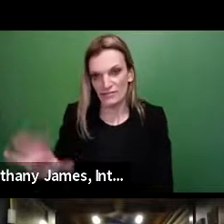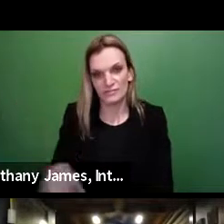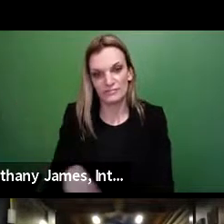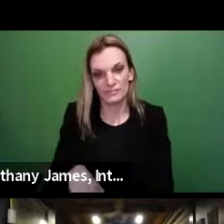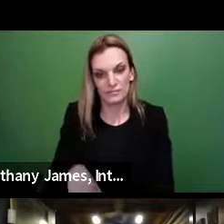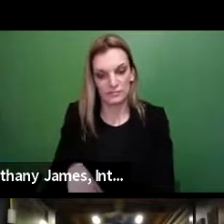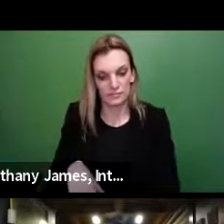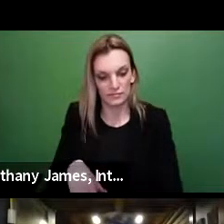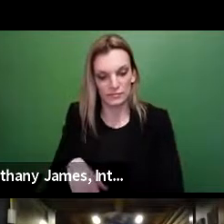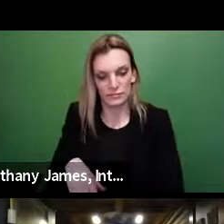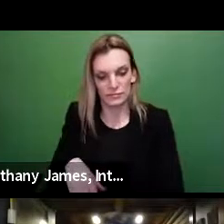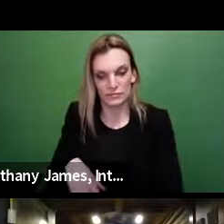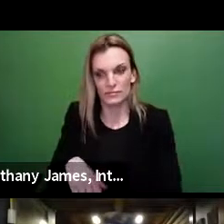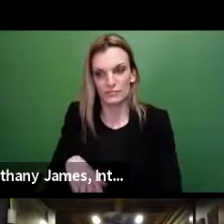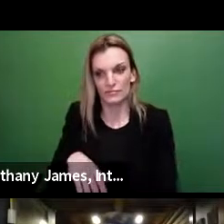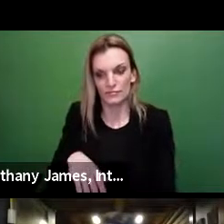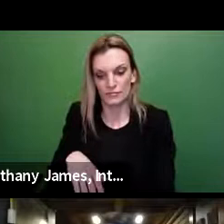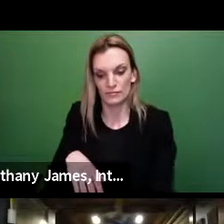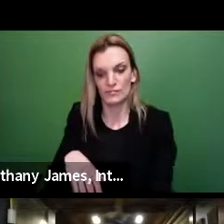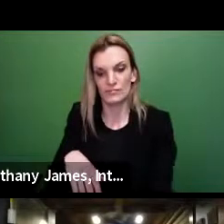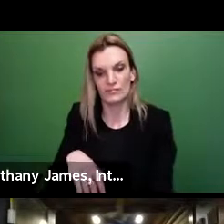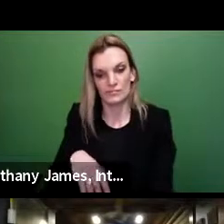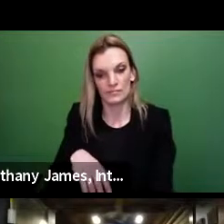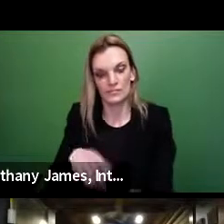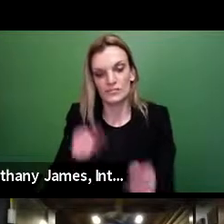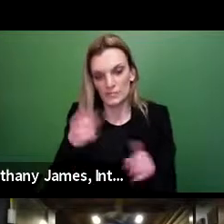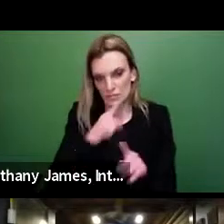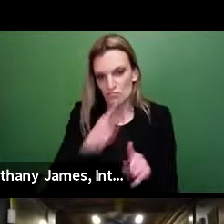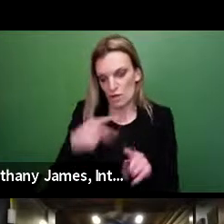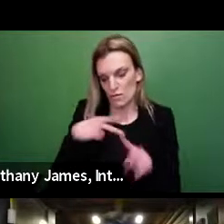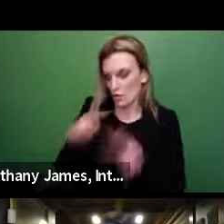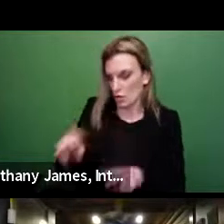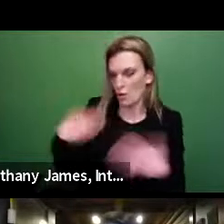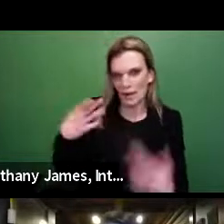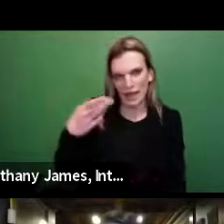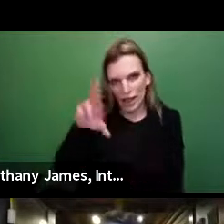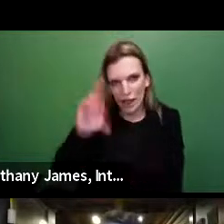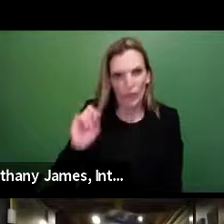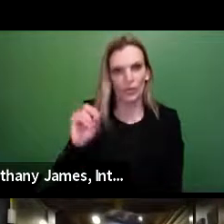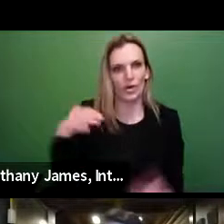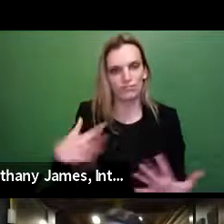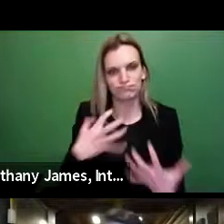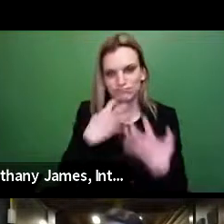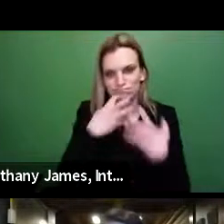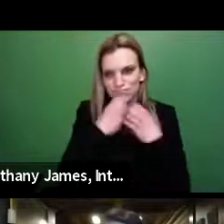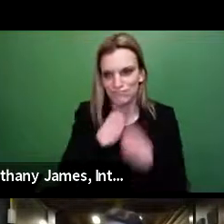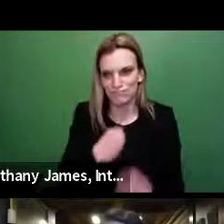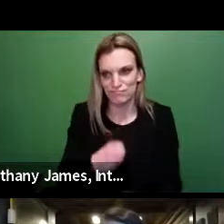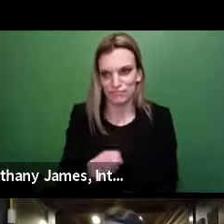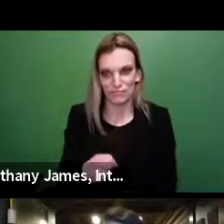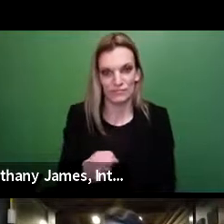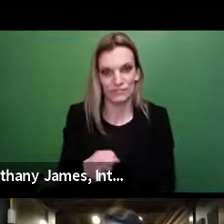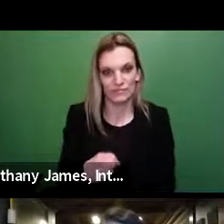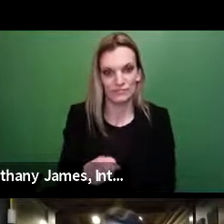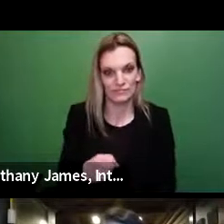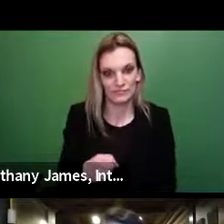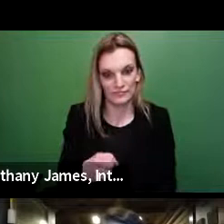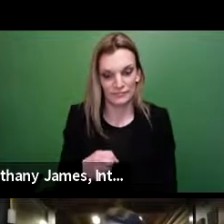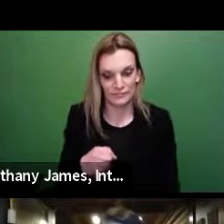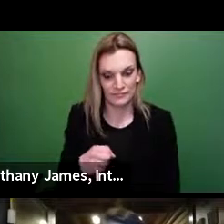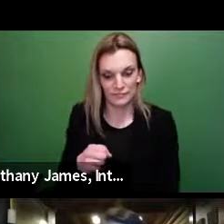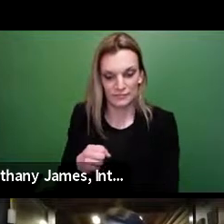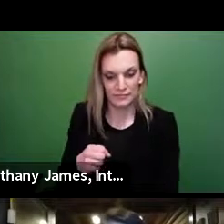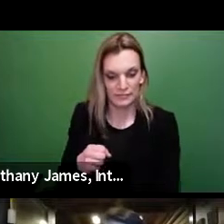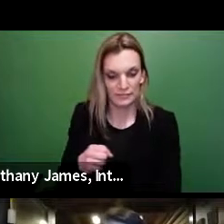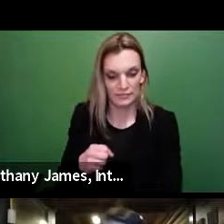is definitely a hero in our eyes in the Asian community. I'd like to thank the